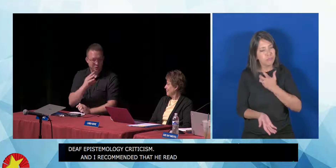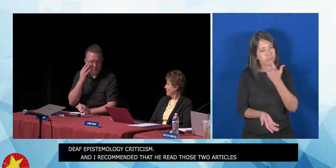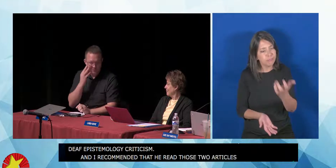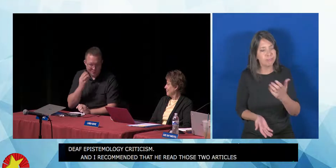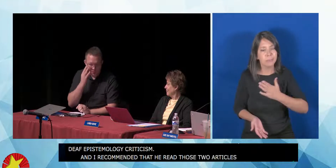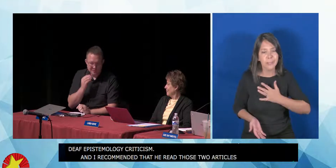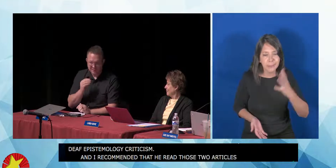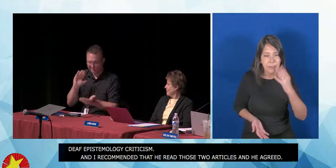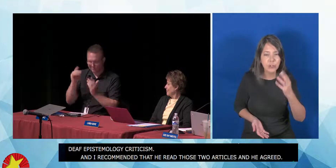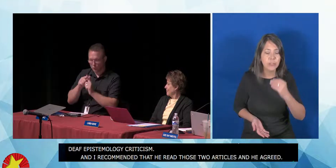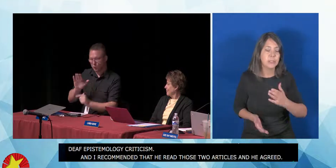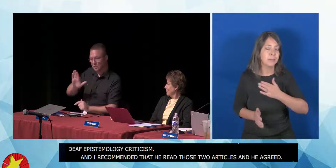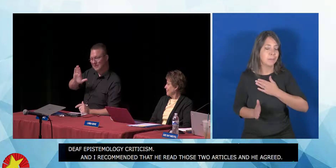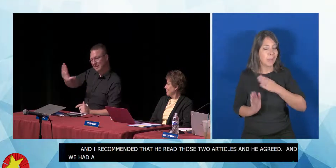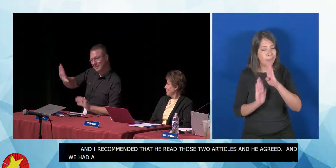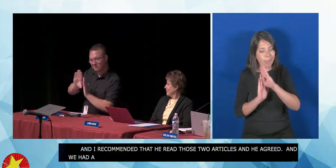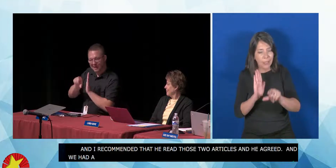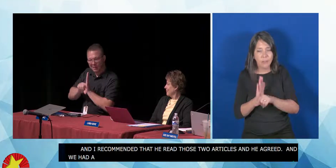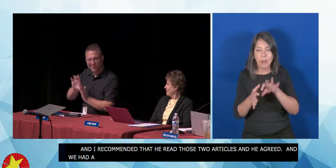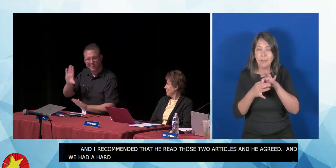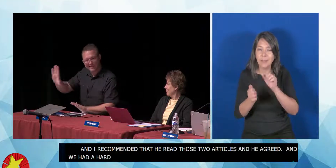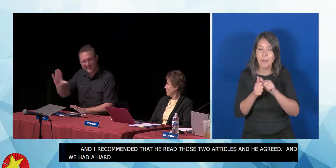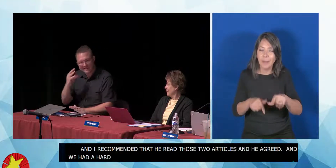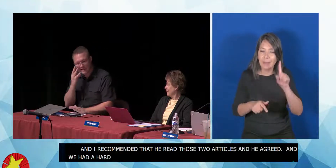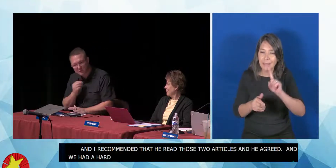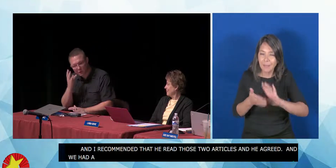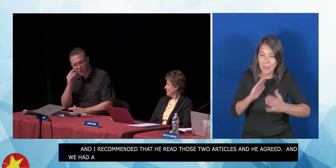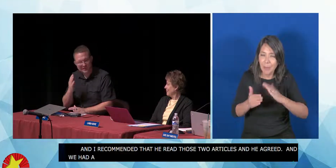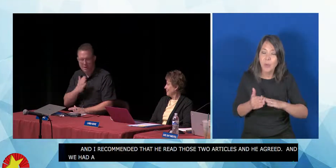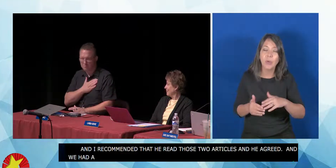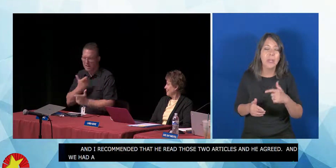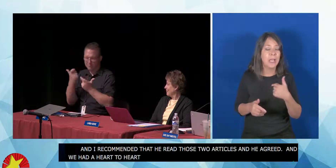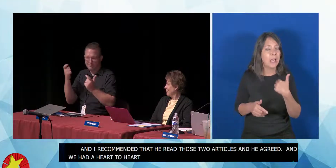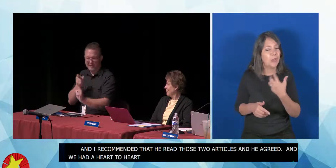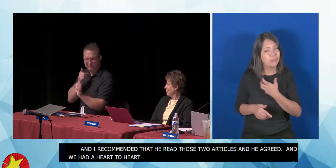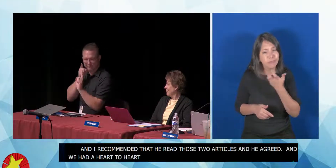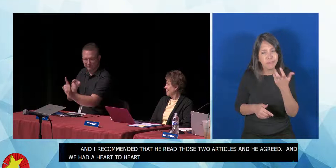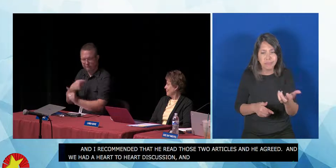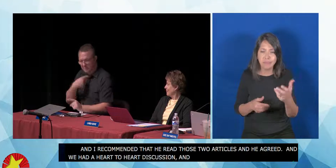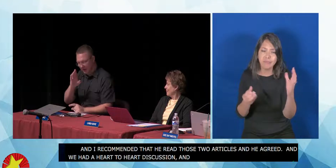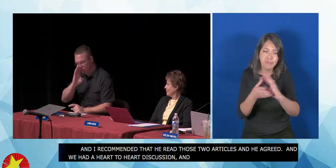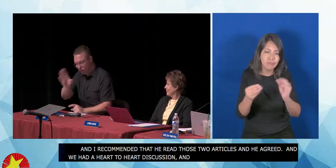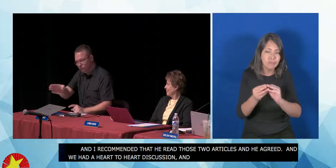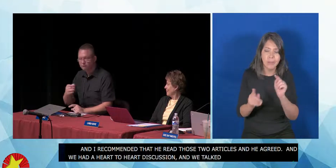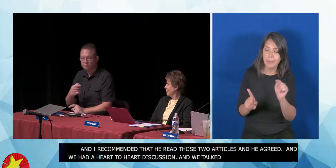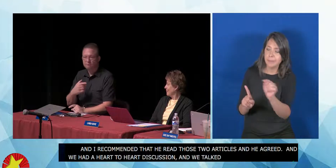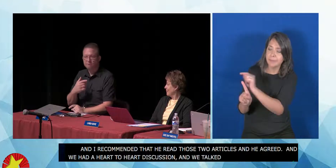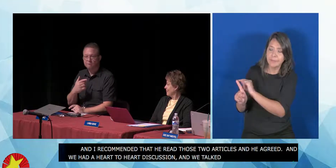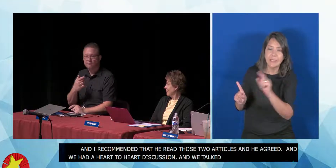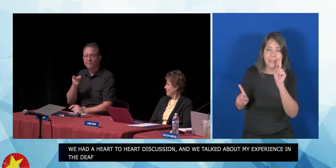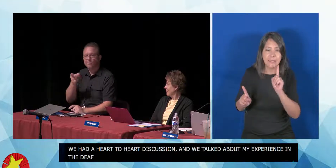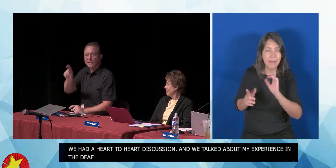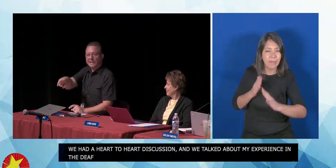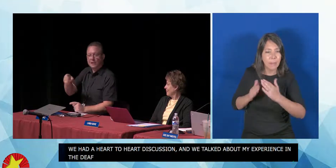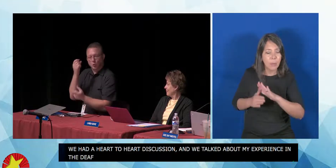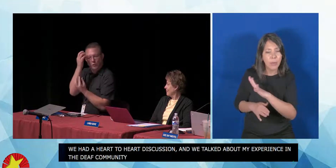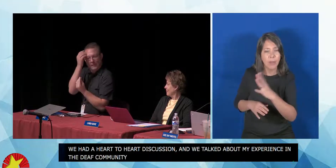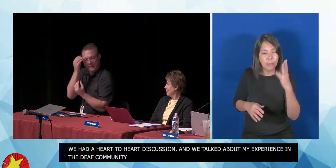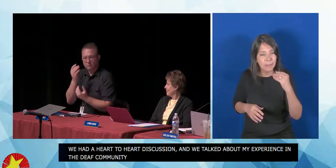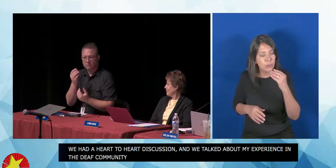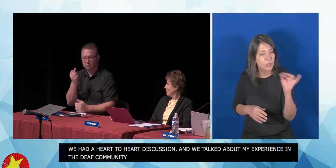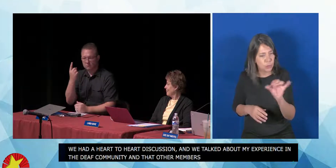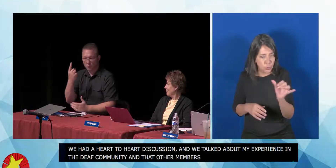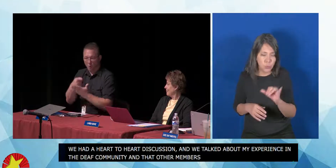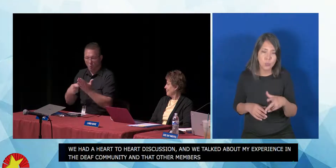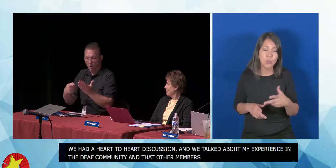that I've had in the deaf community and the experiences that other members of the deaf community have experienced. And I